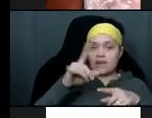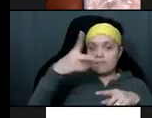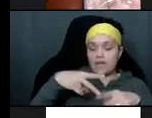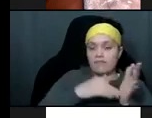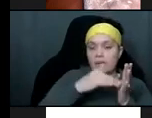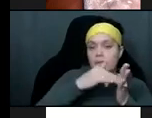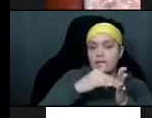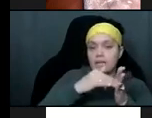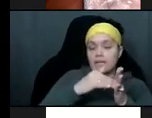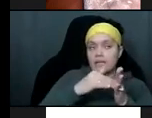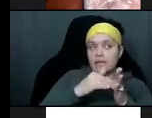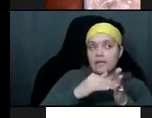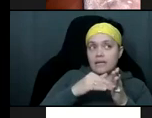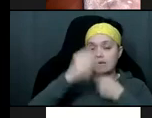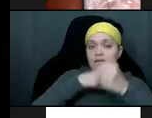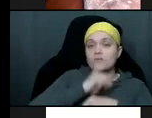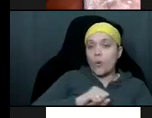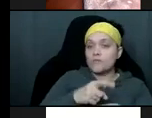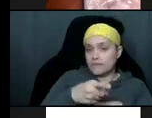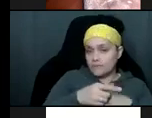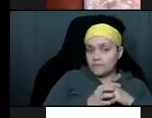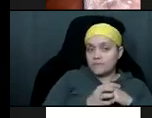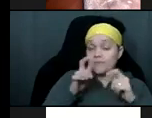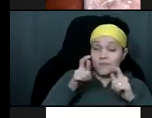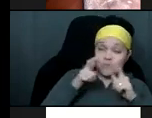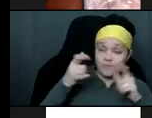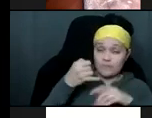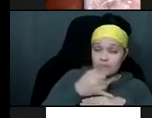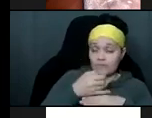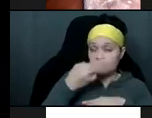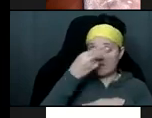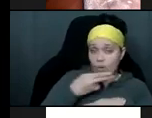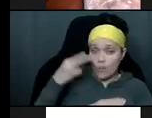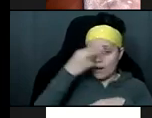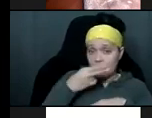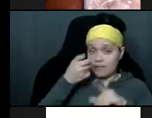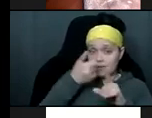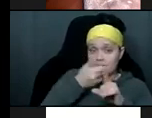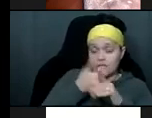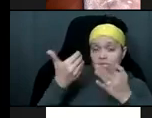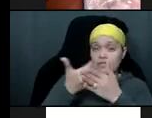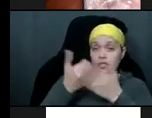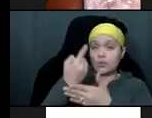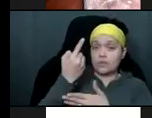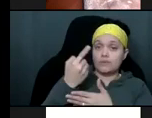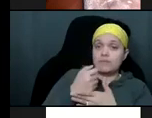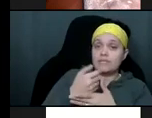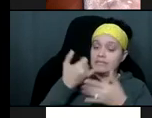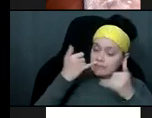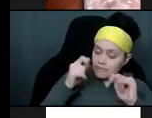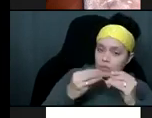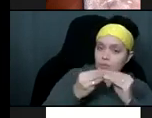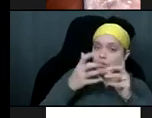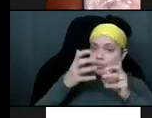million years of age. The big island, Hawaii, is the newest one, still growing